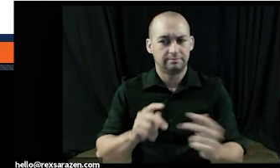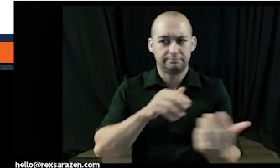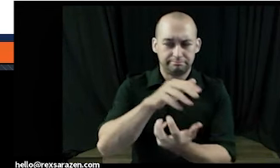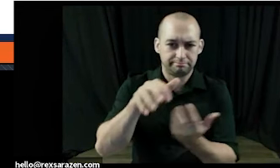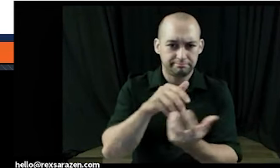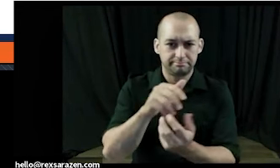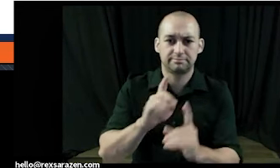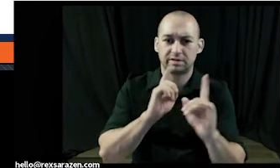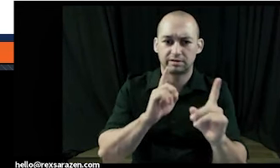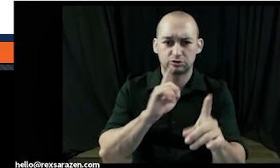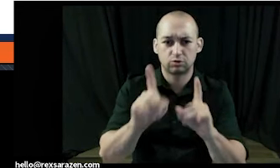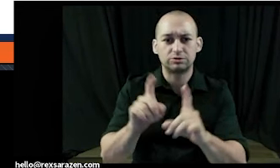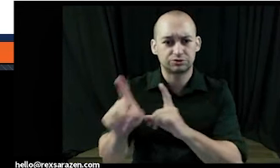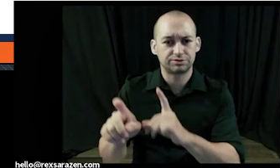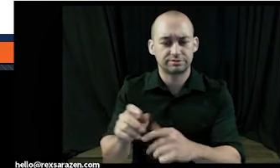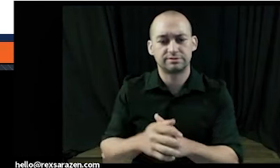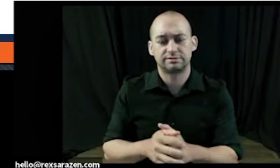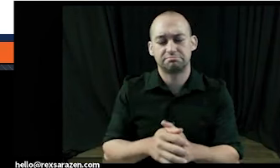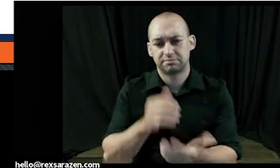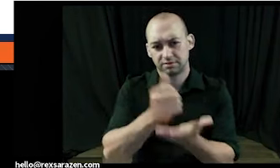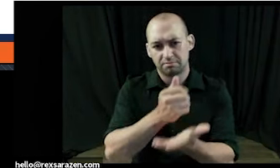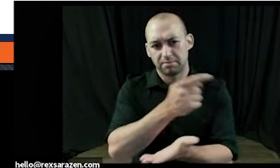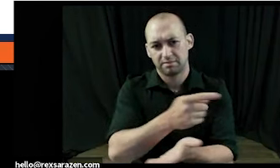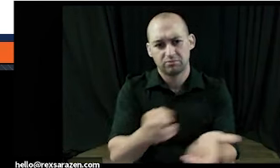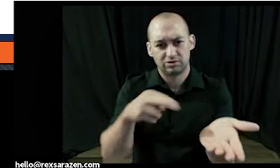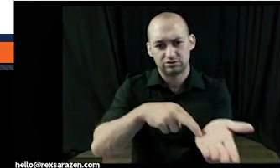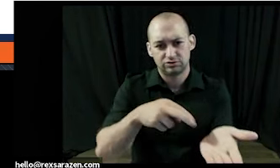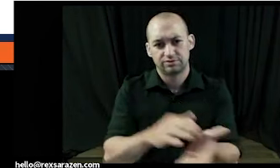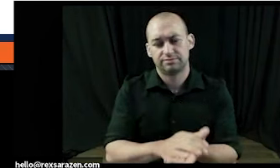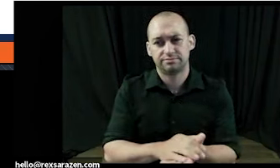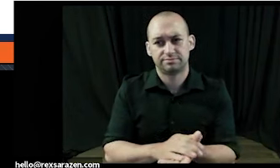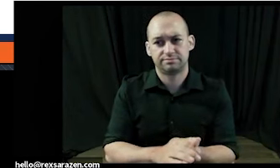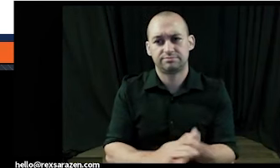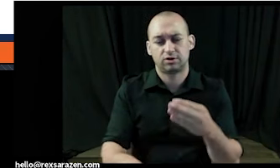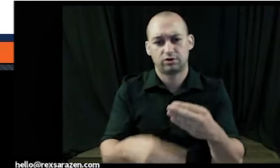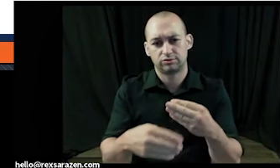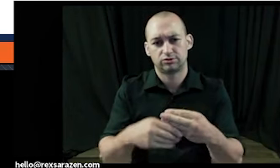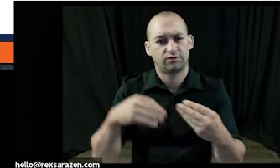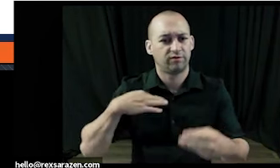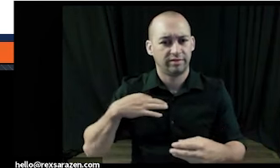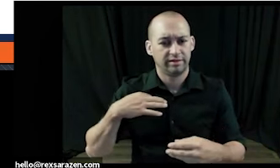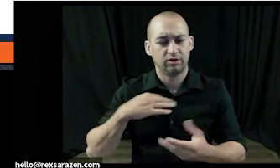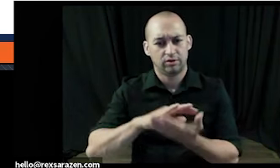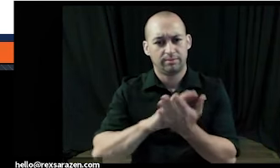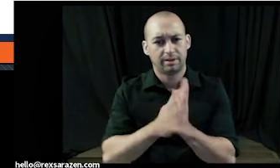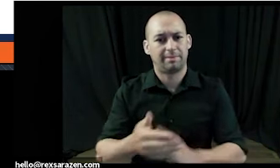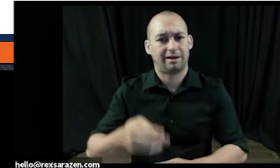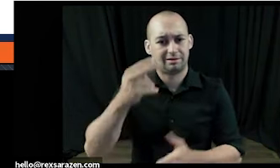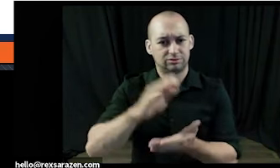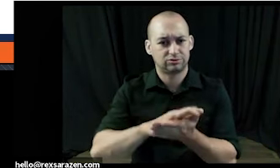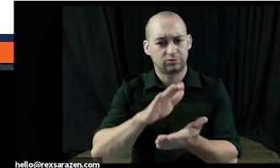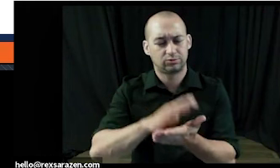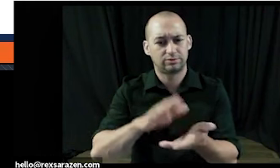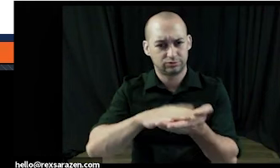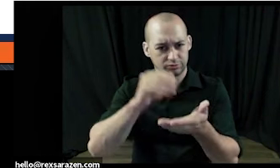answering questions, helping them to register, and also volunteer to become high school student